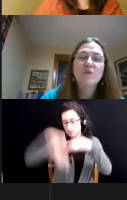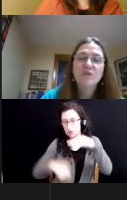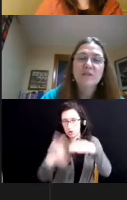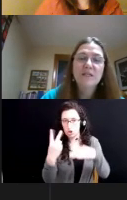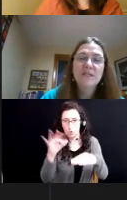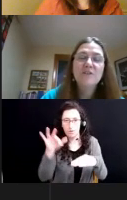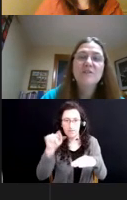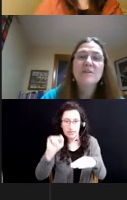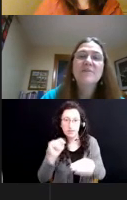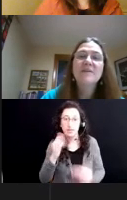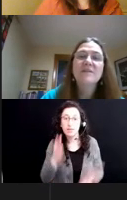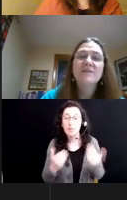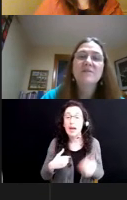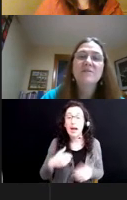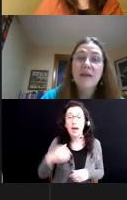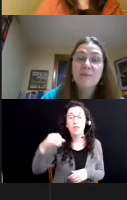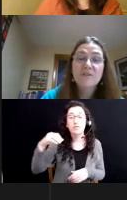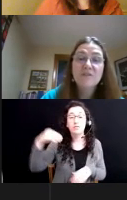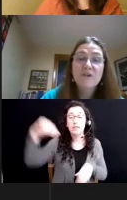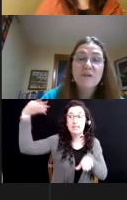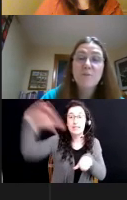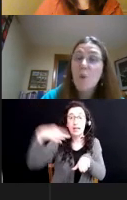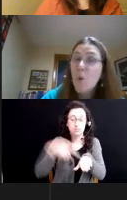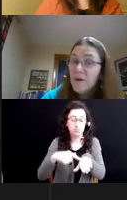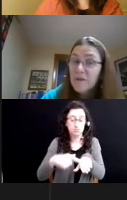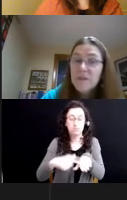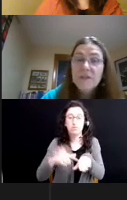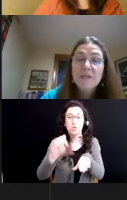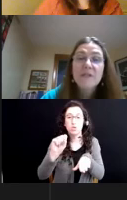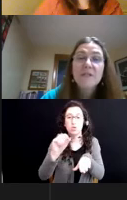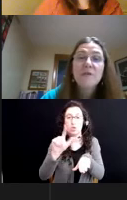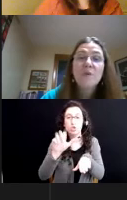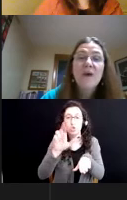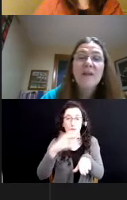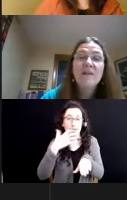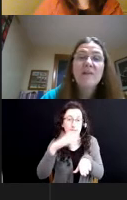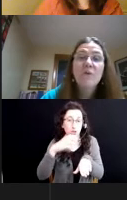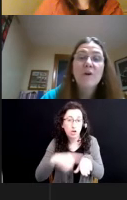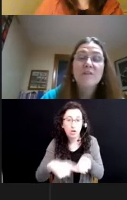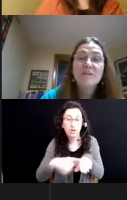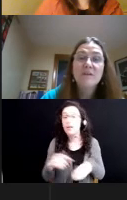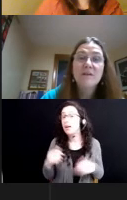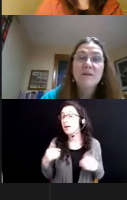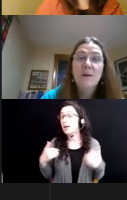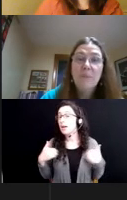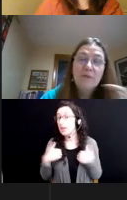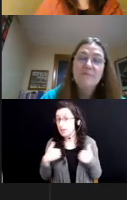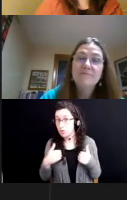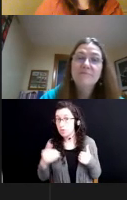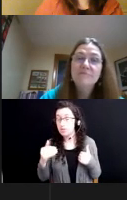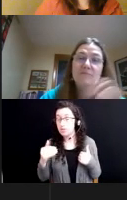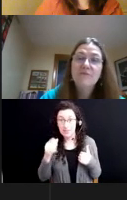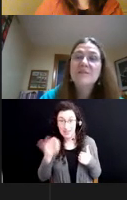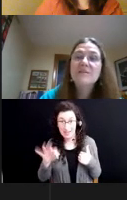you have a solar heater or something to animals drink more when the water is